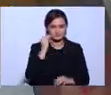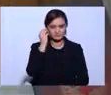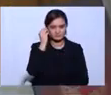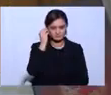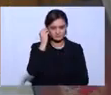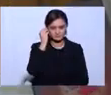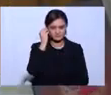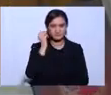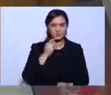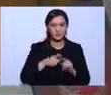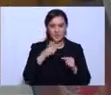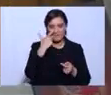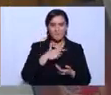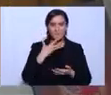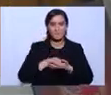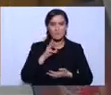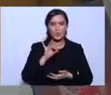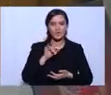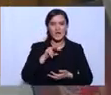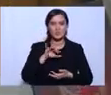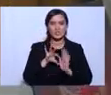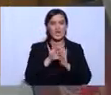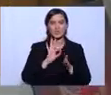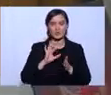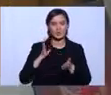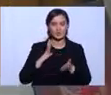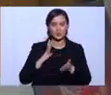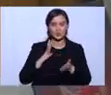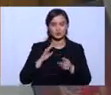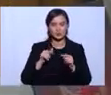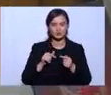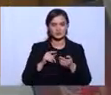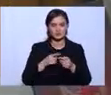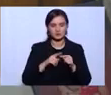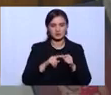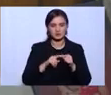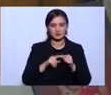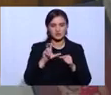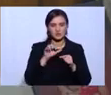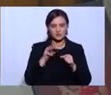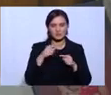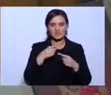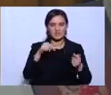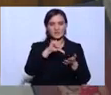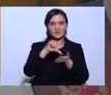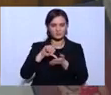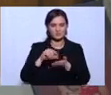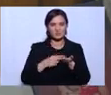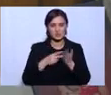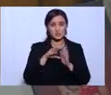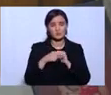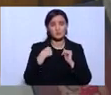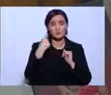a great moral choice that has to be made in the book by Huck, by Jim, by the other